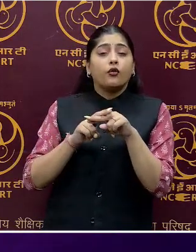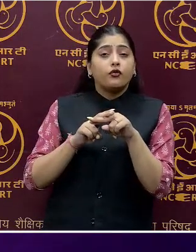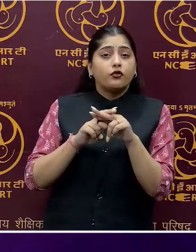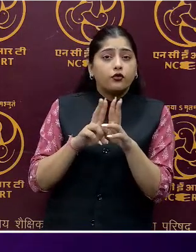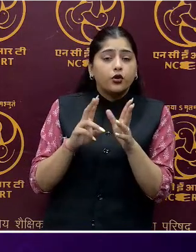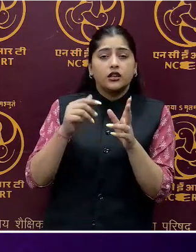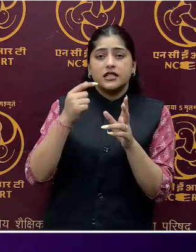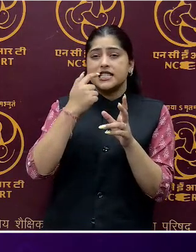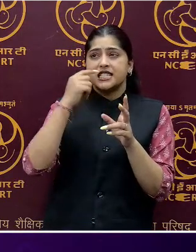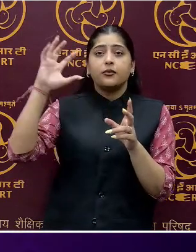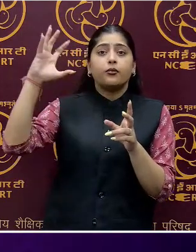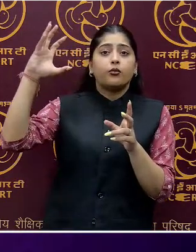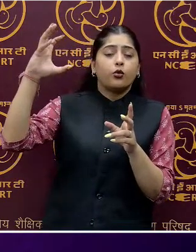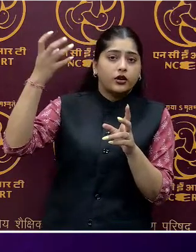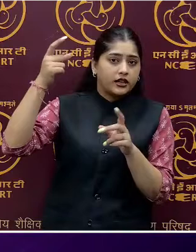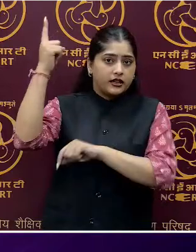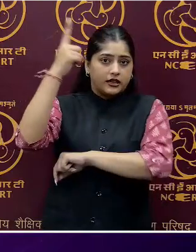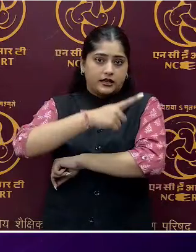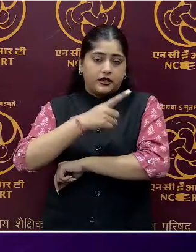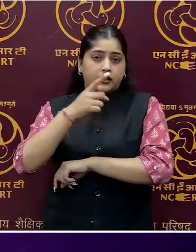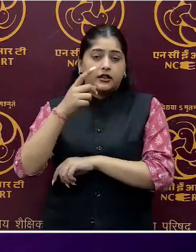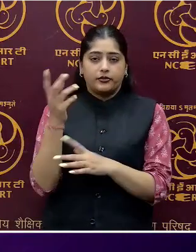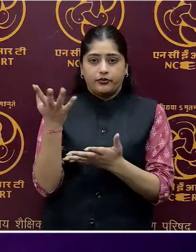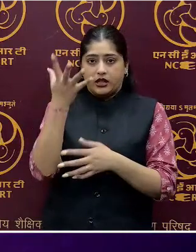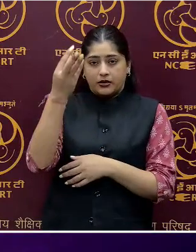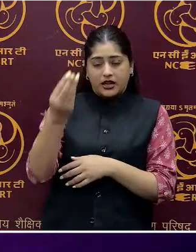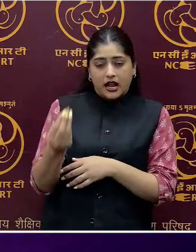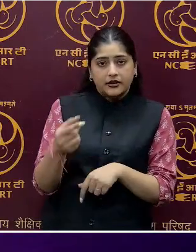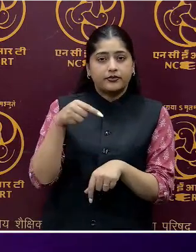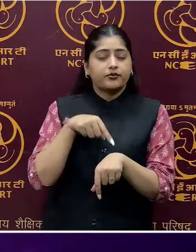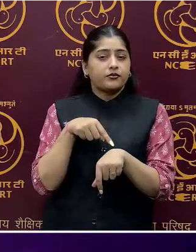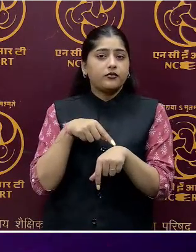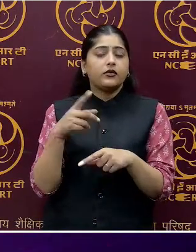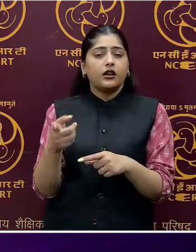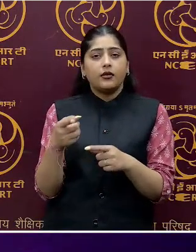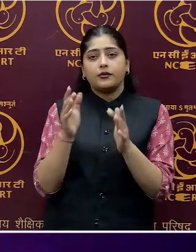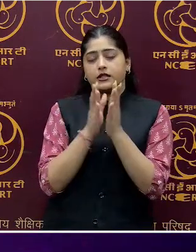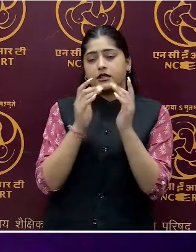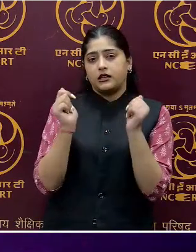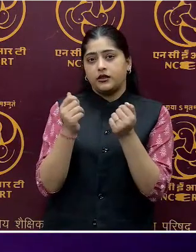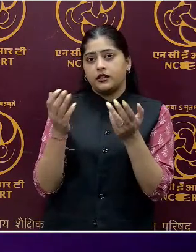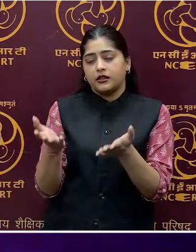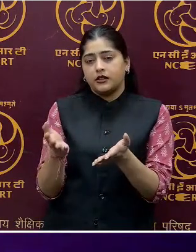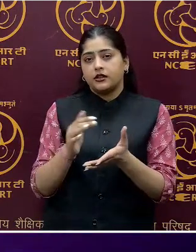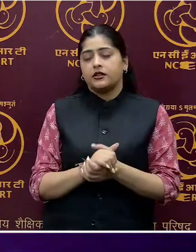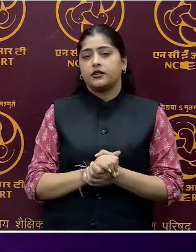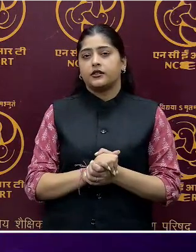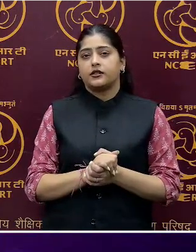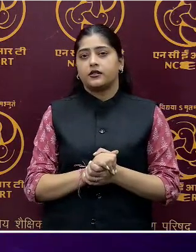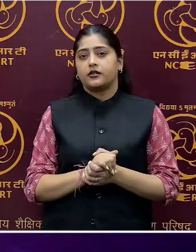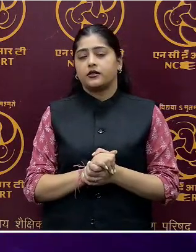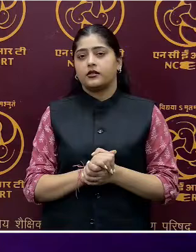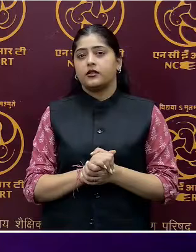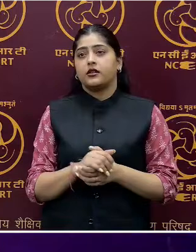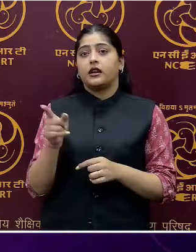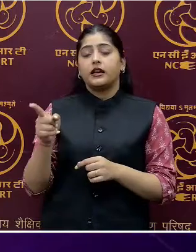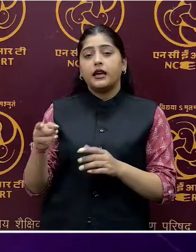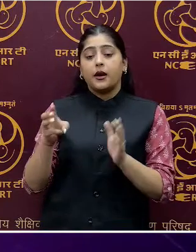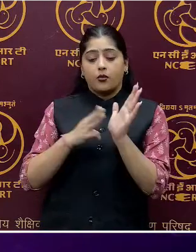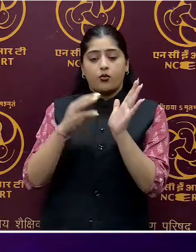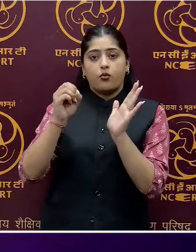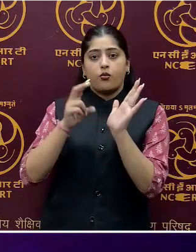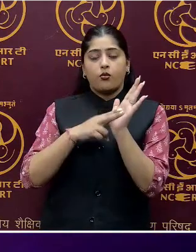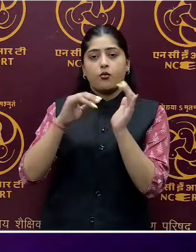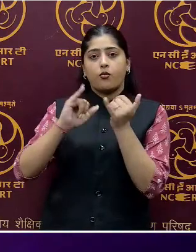Ashwin, that is September and October. The weather is generally pleasant. Sharad Purnima marks the ending of the monsoon